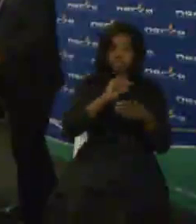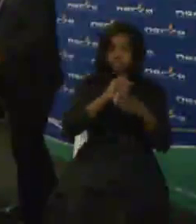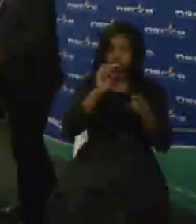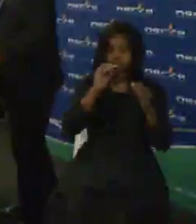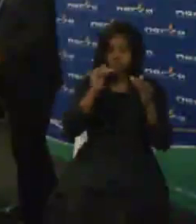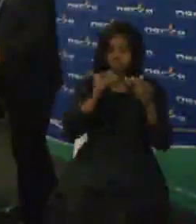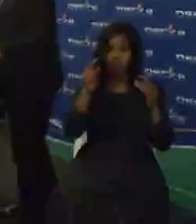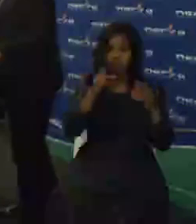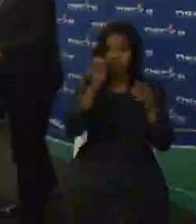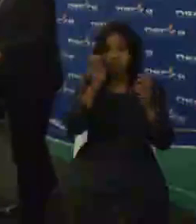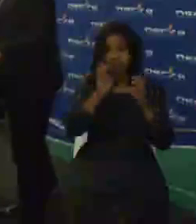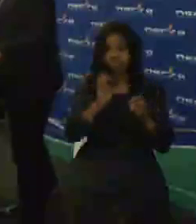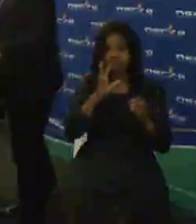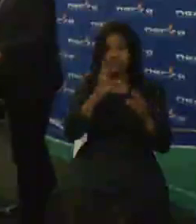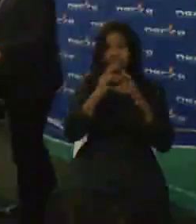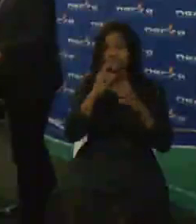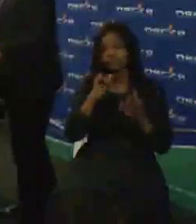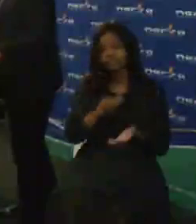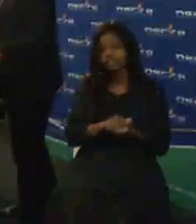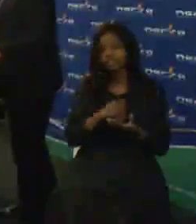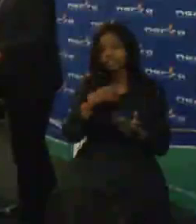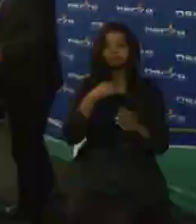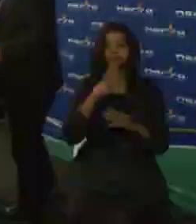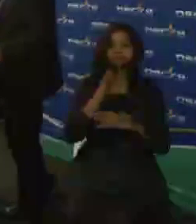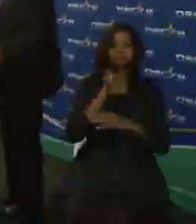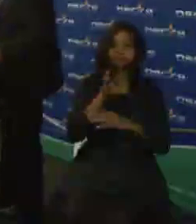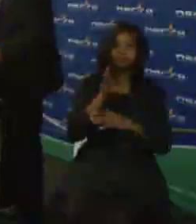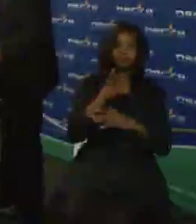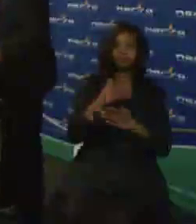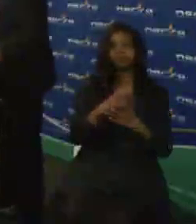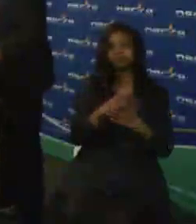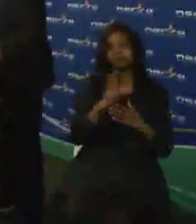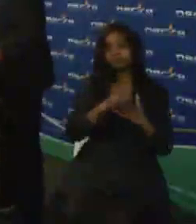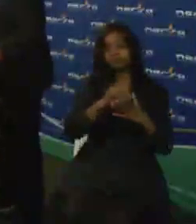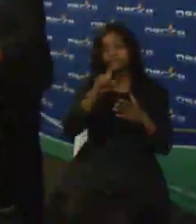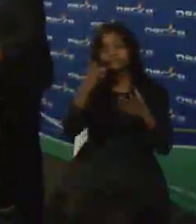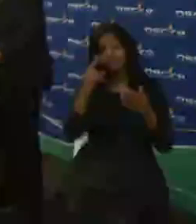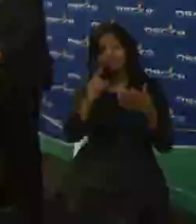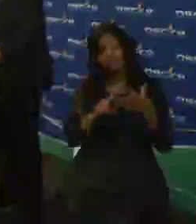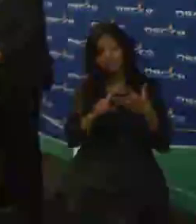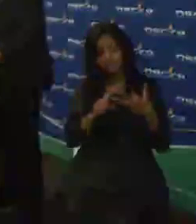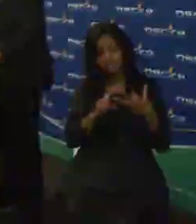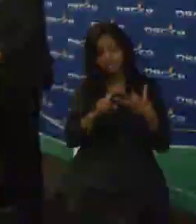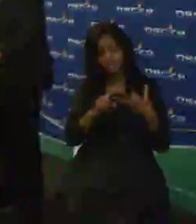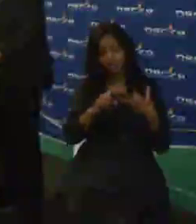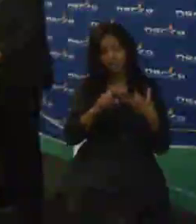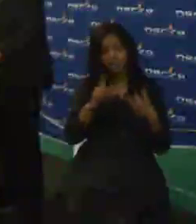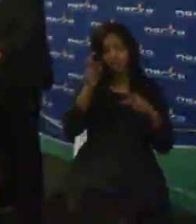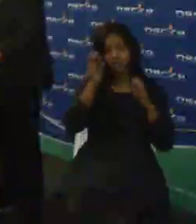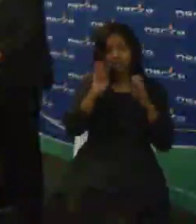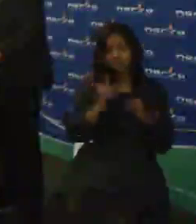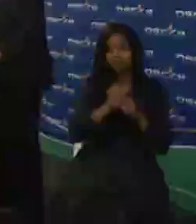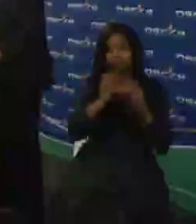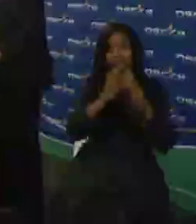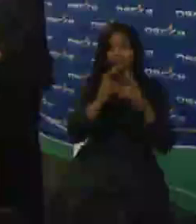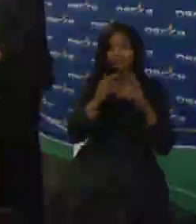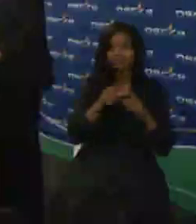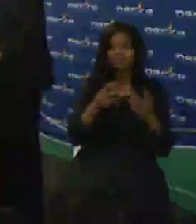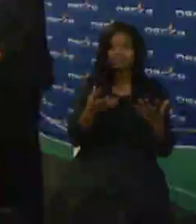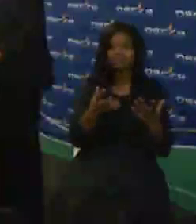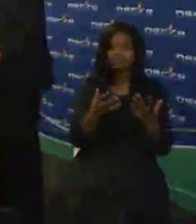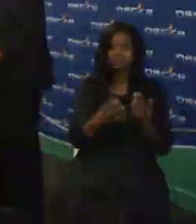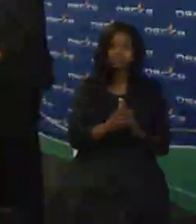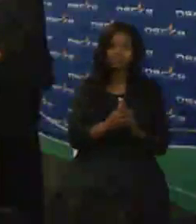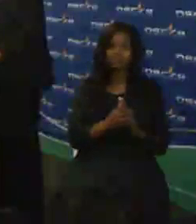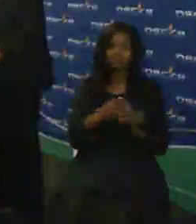Eskom to respond to that. Yes. And then, oh yes, the third one that Eskom has not responded to is